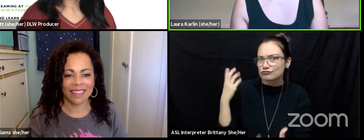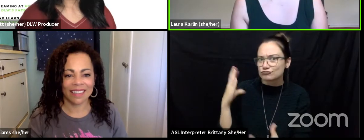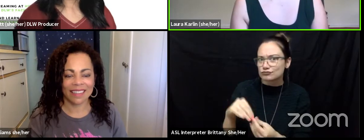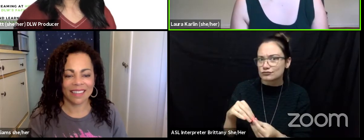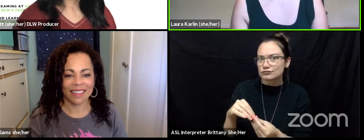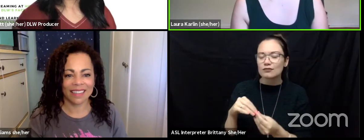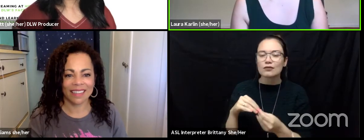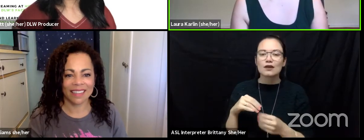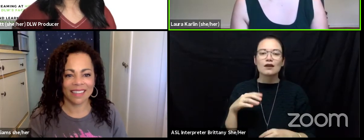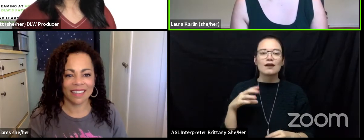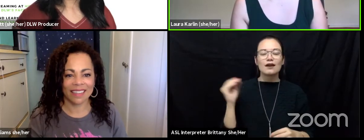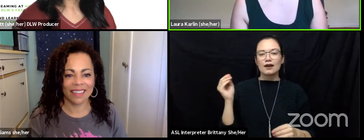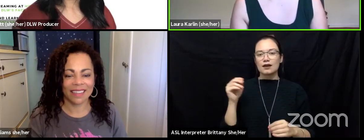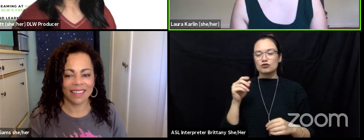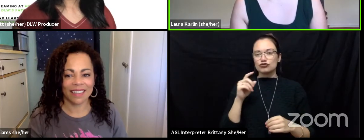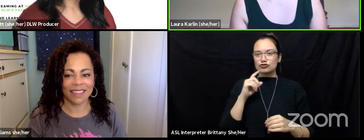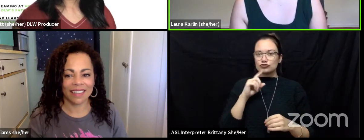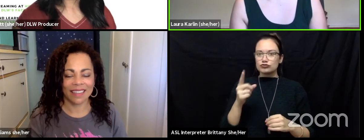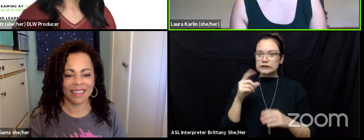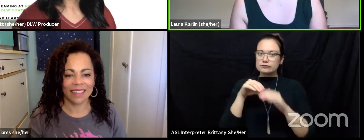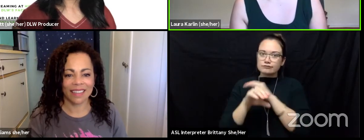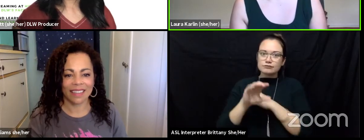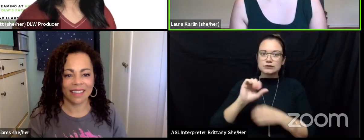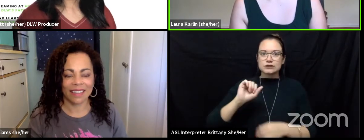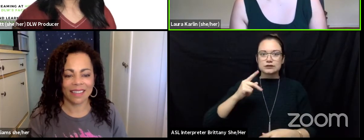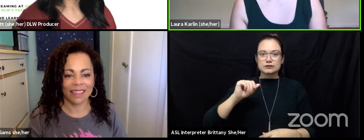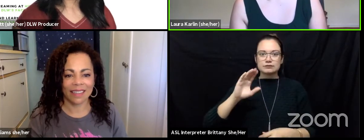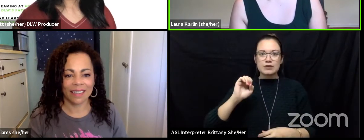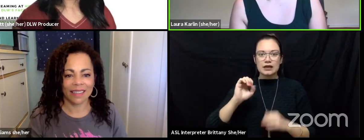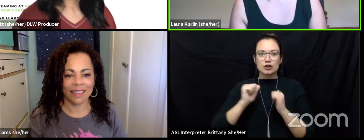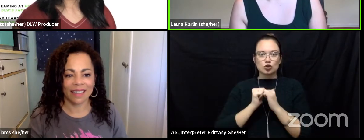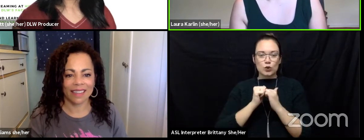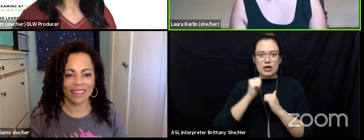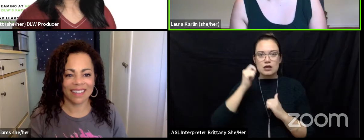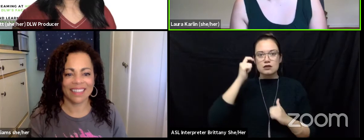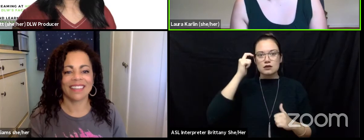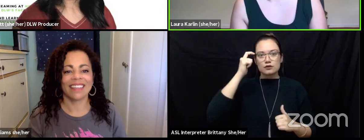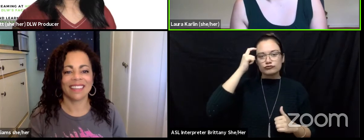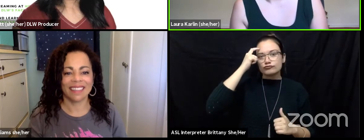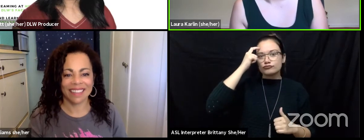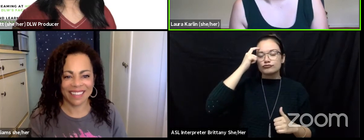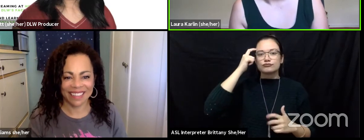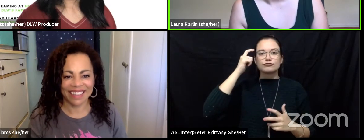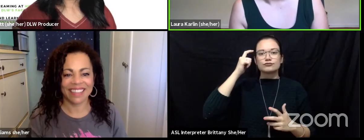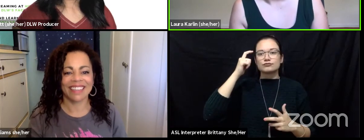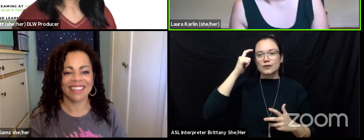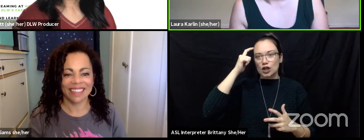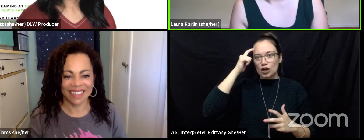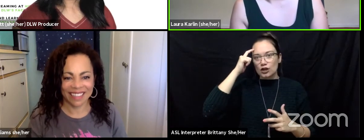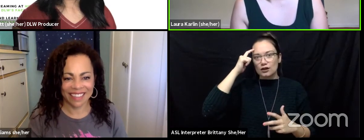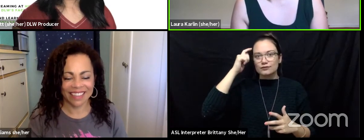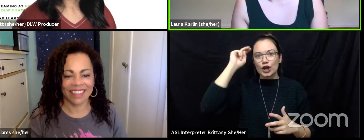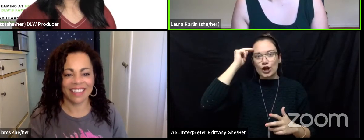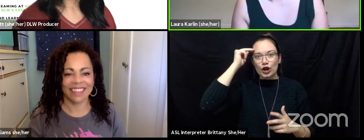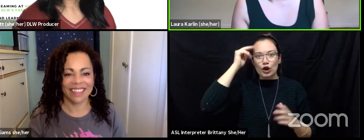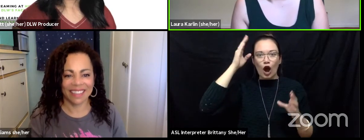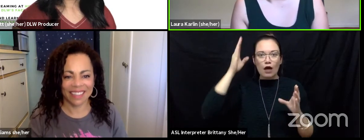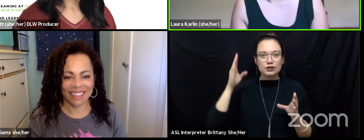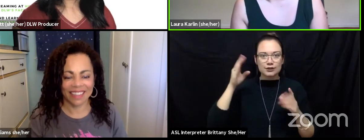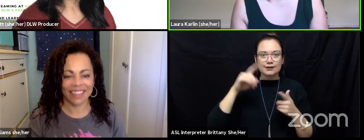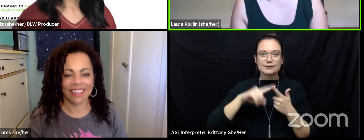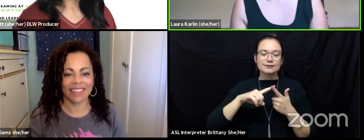and going into spaces with neurologists or conferences and having an entire conference of people who